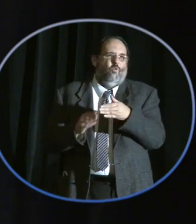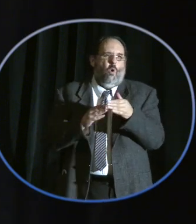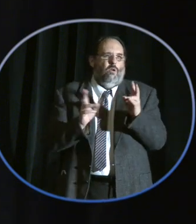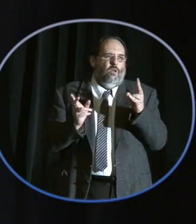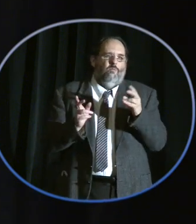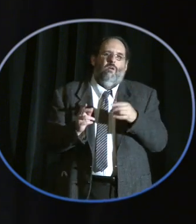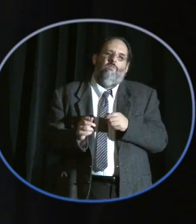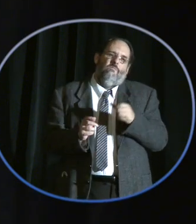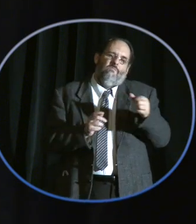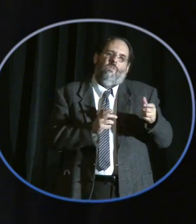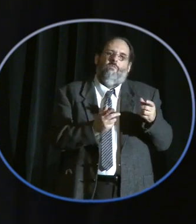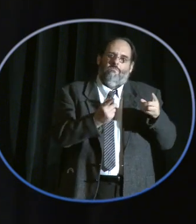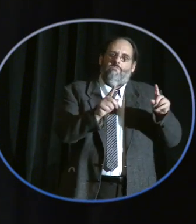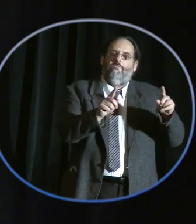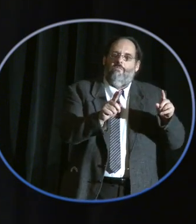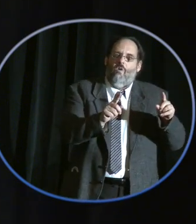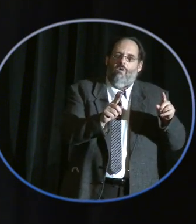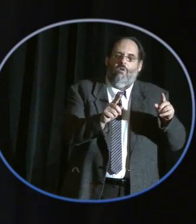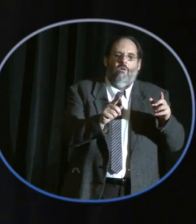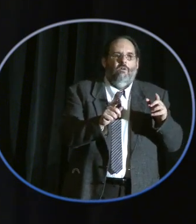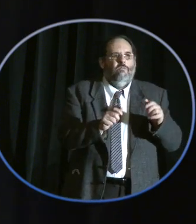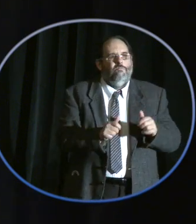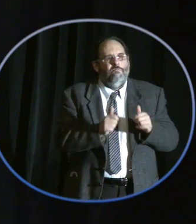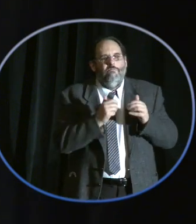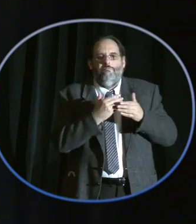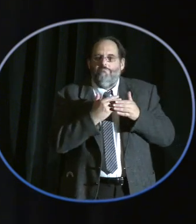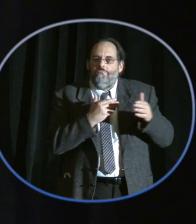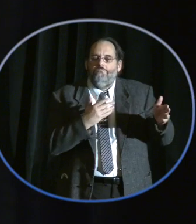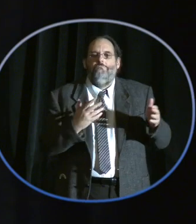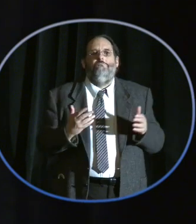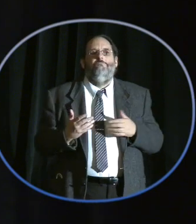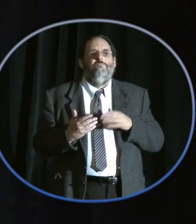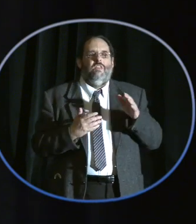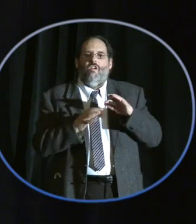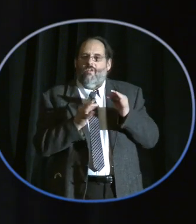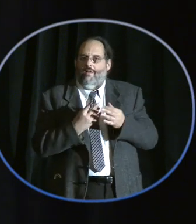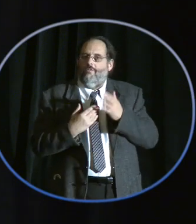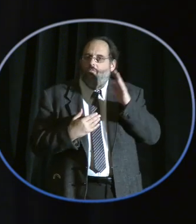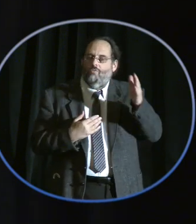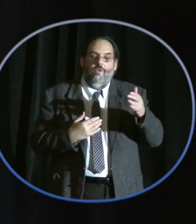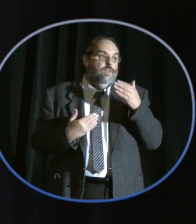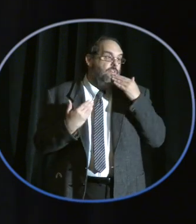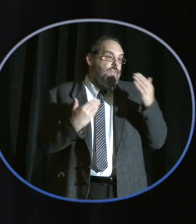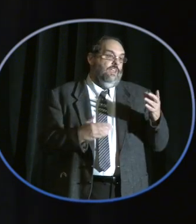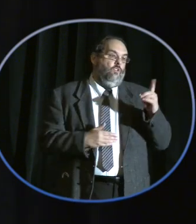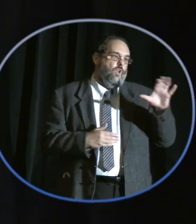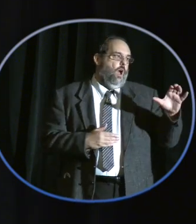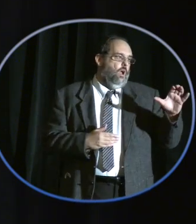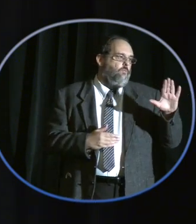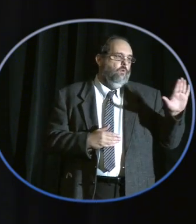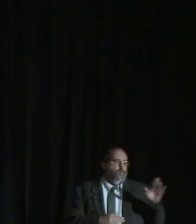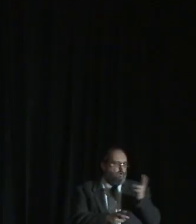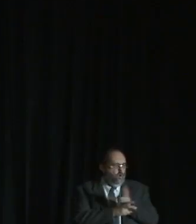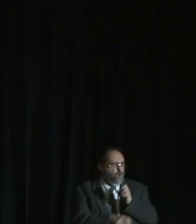will get them into a productive portion, a standpoint for them and their families. Doc, thank you for all of your kind